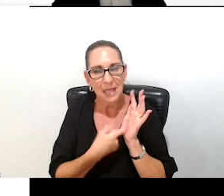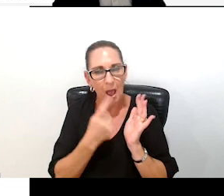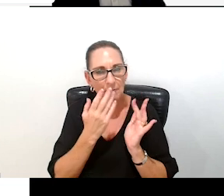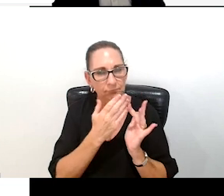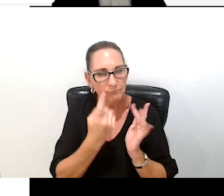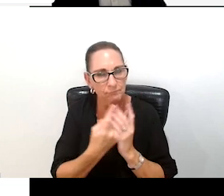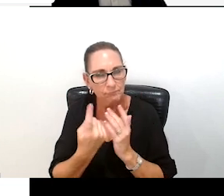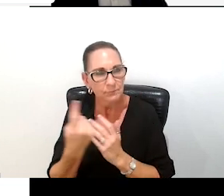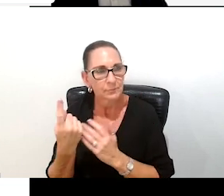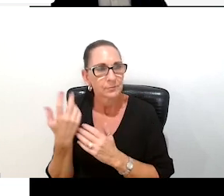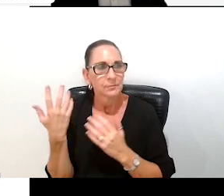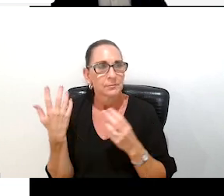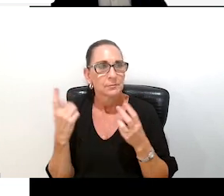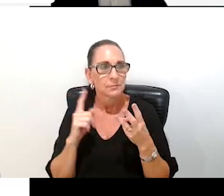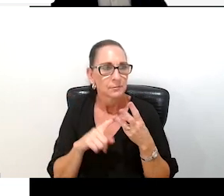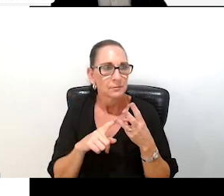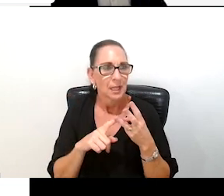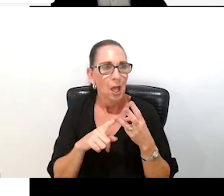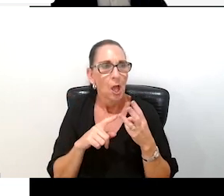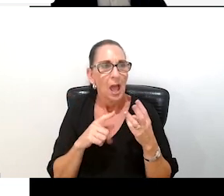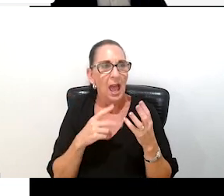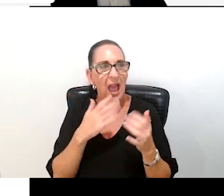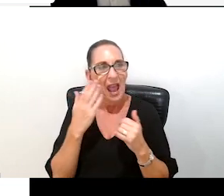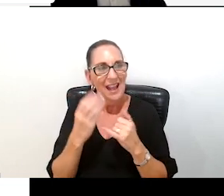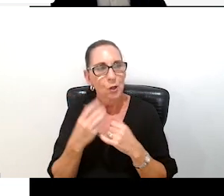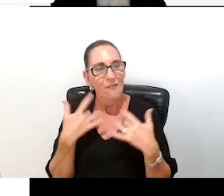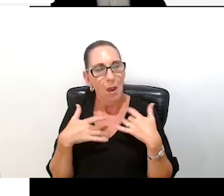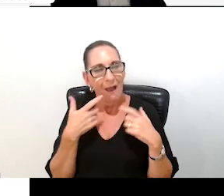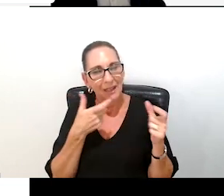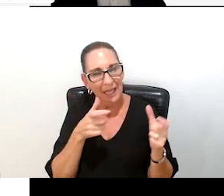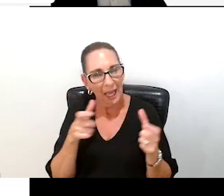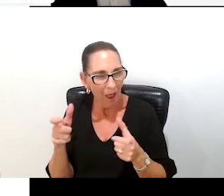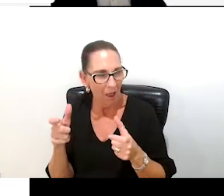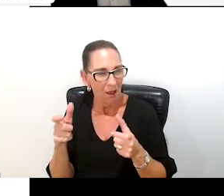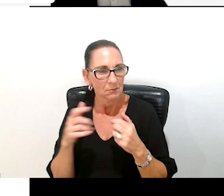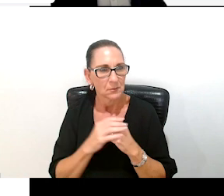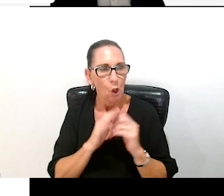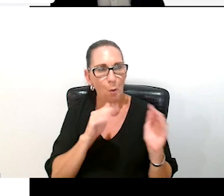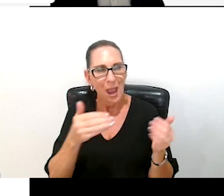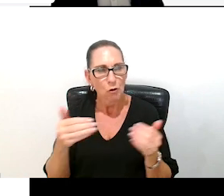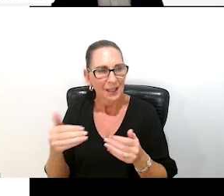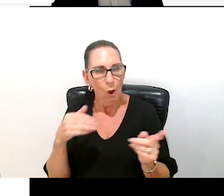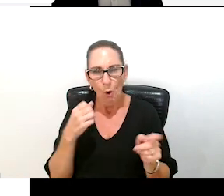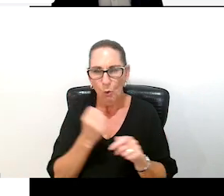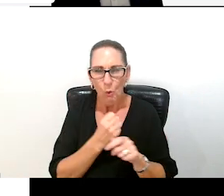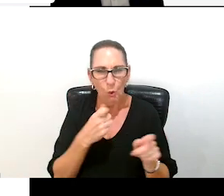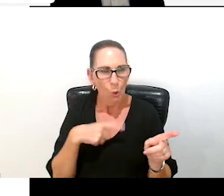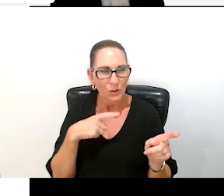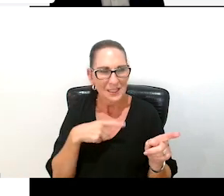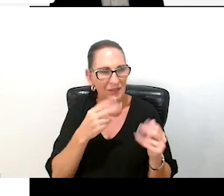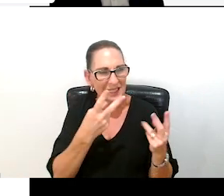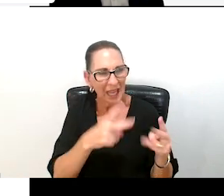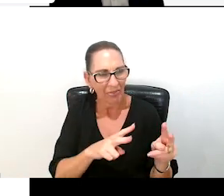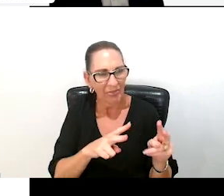and end-of-life care and comparing causes of death in different systems. We've done work related to hospitalisation